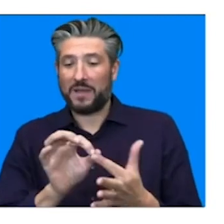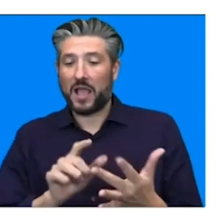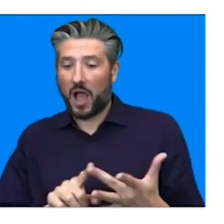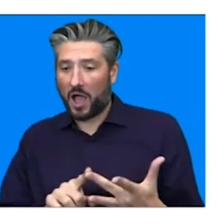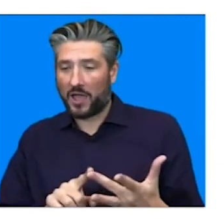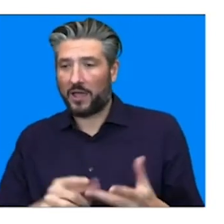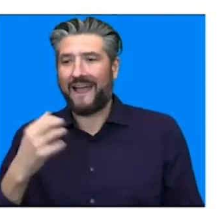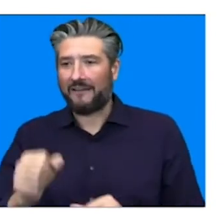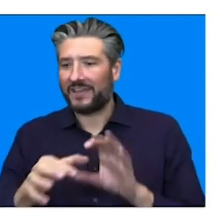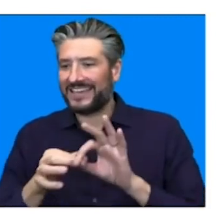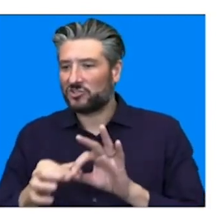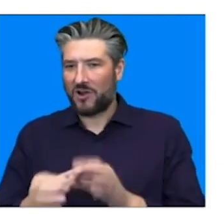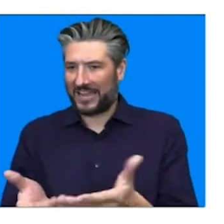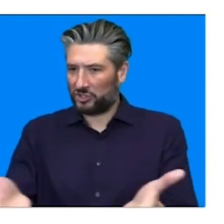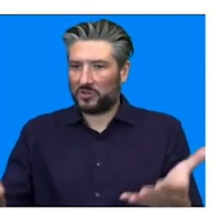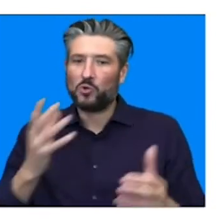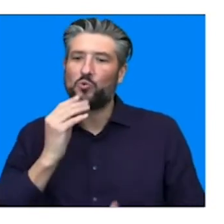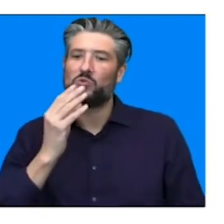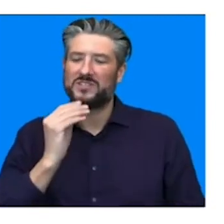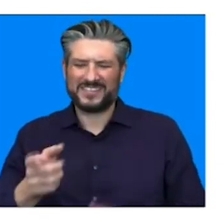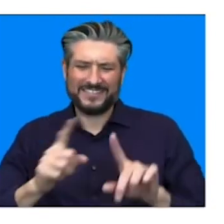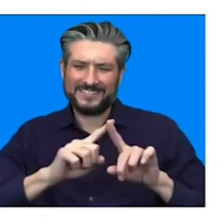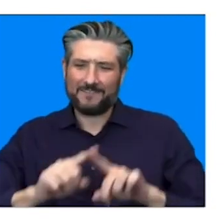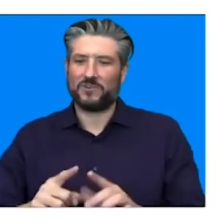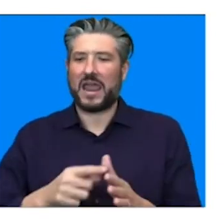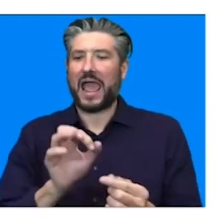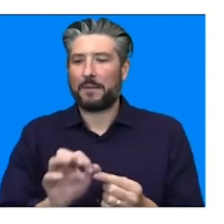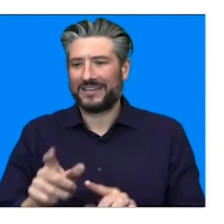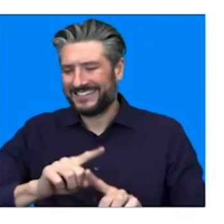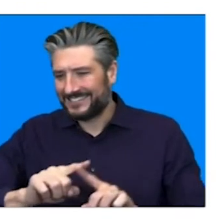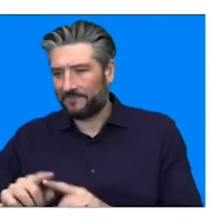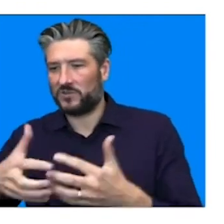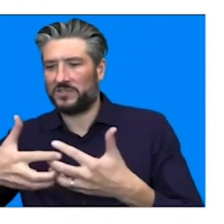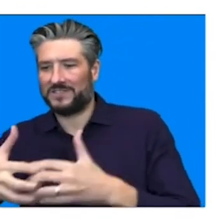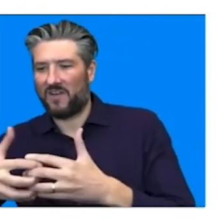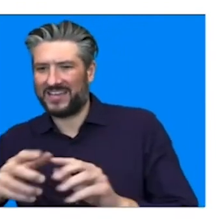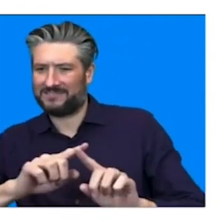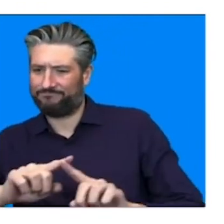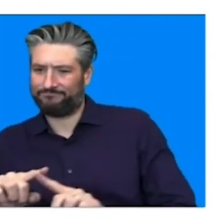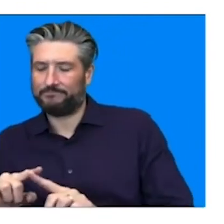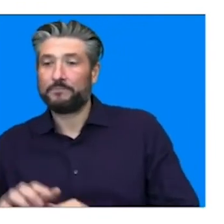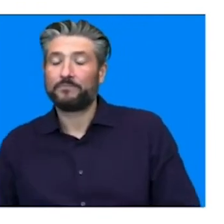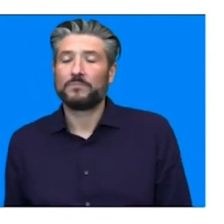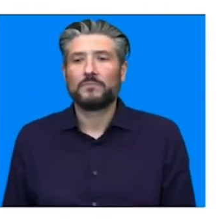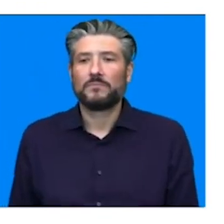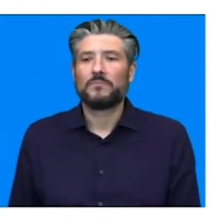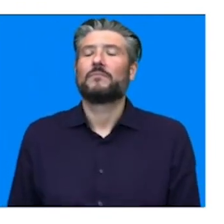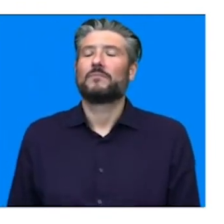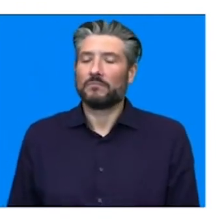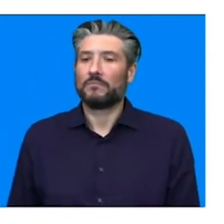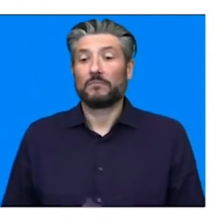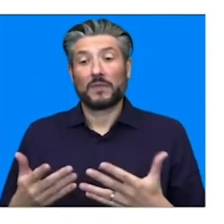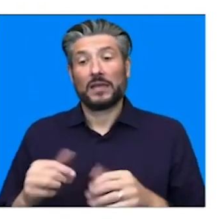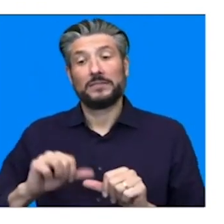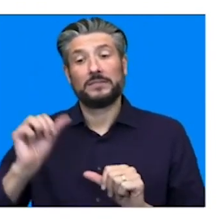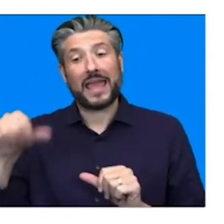your users, across many applications and devices. So what about next steps? What your next step